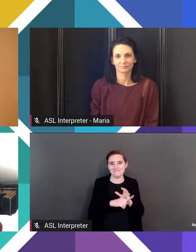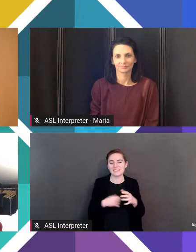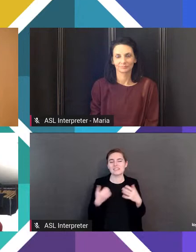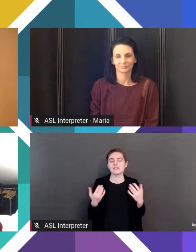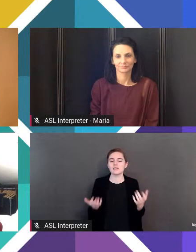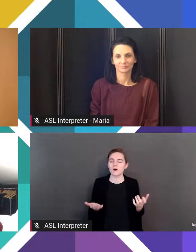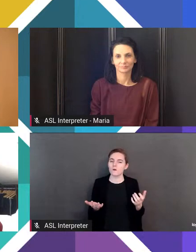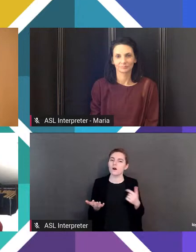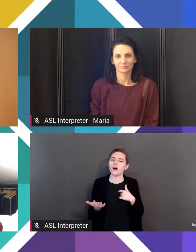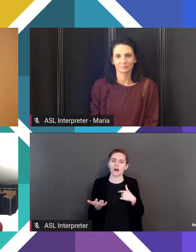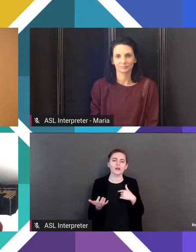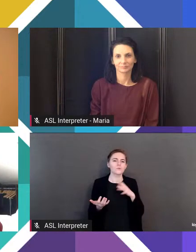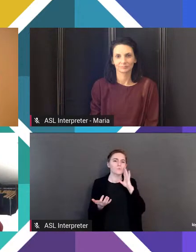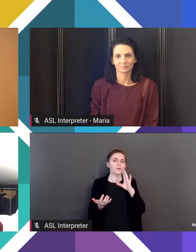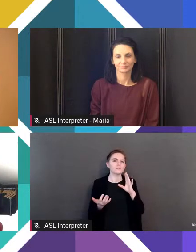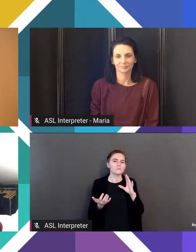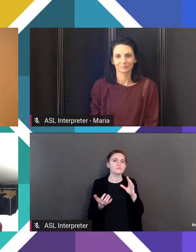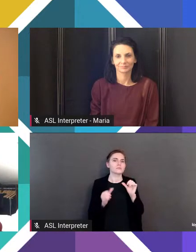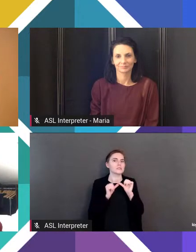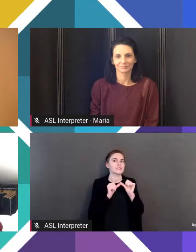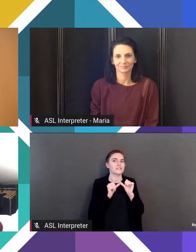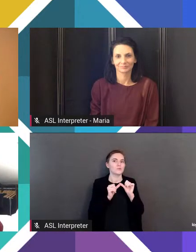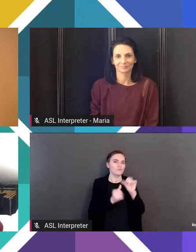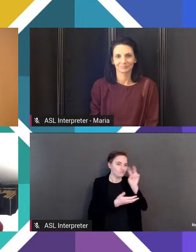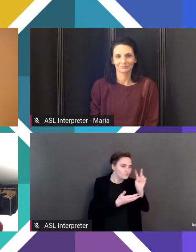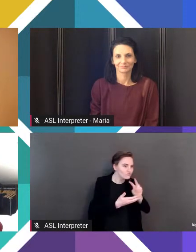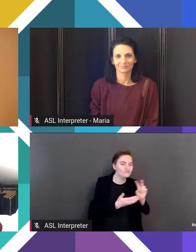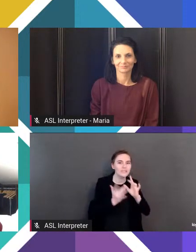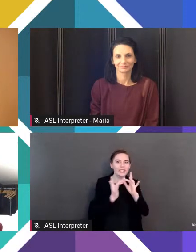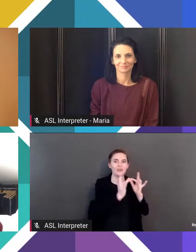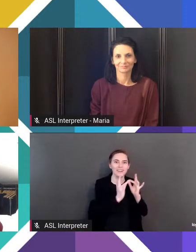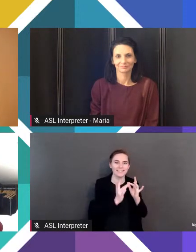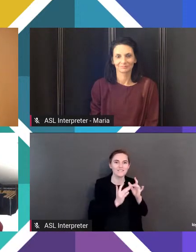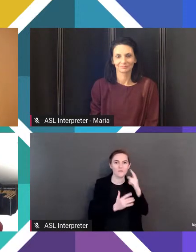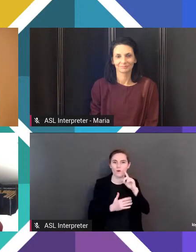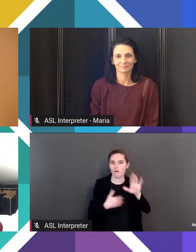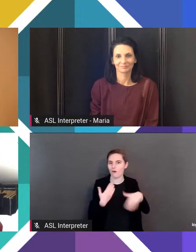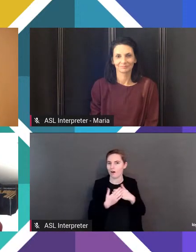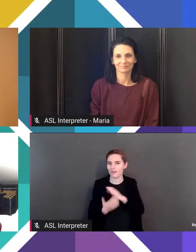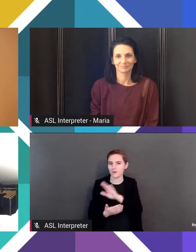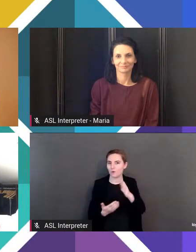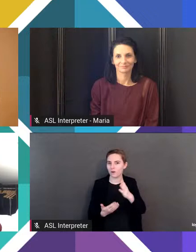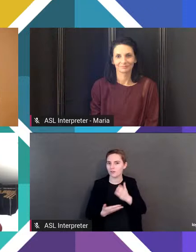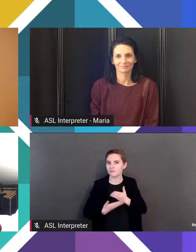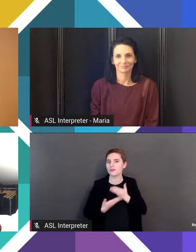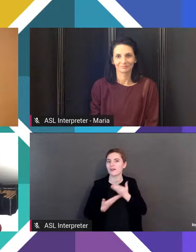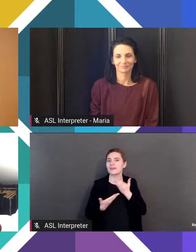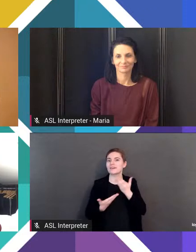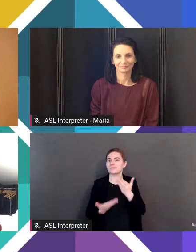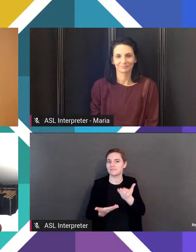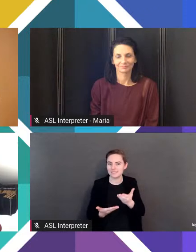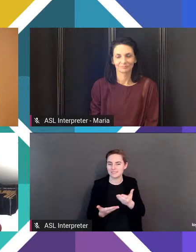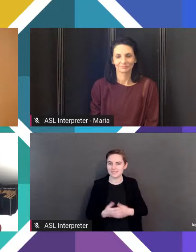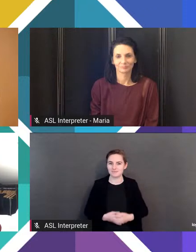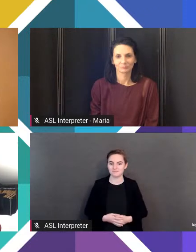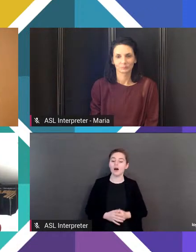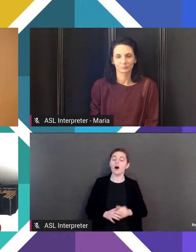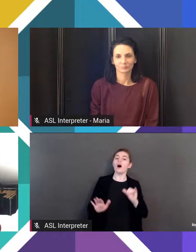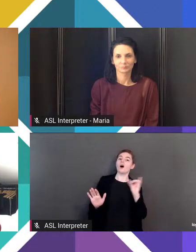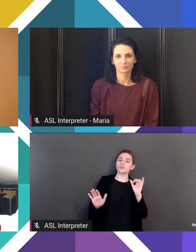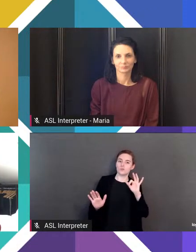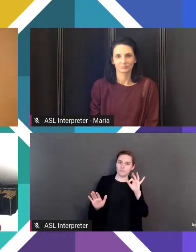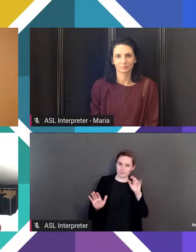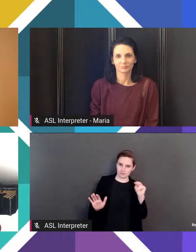to scour the interwebs. Oh, and I completely forgot too. Like, I need to mention